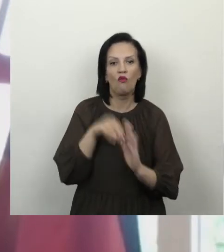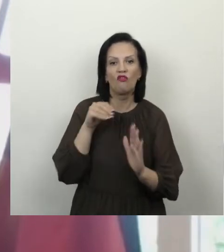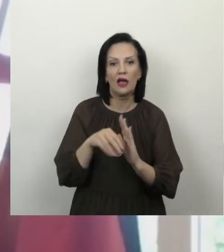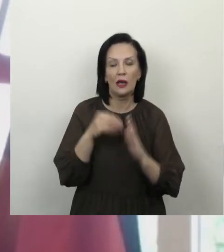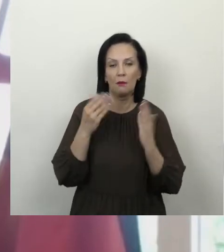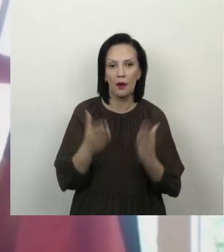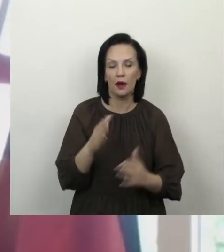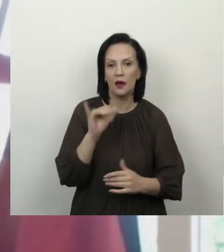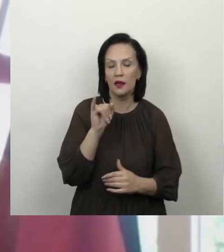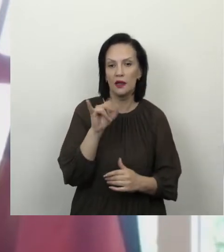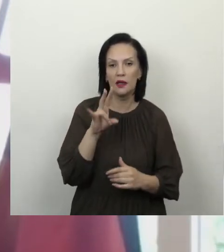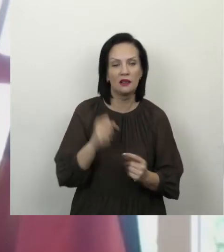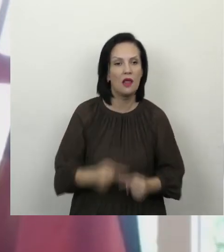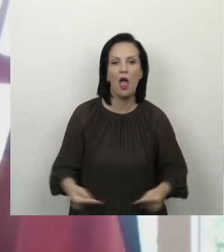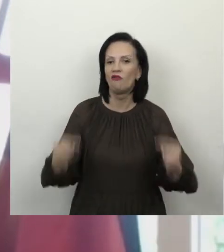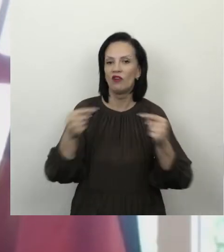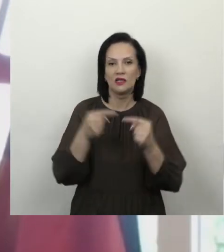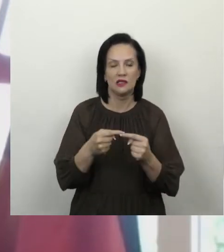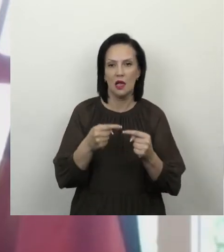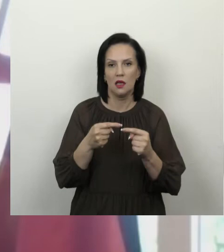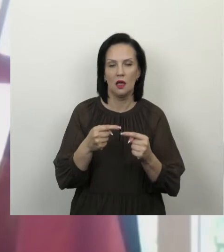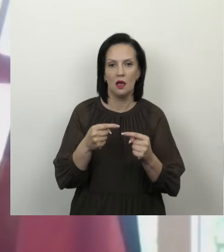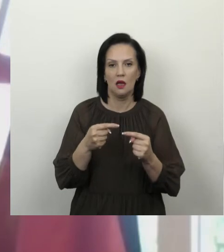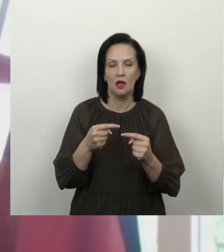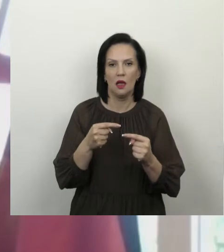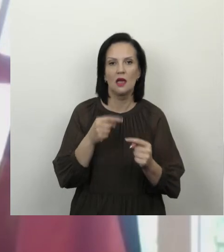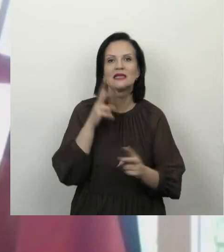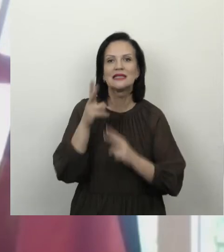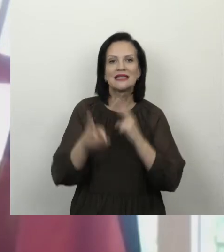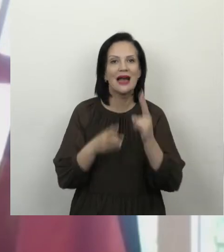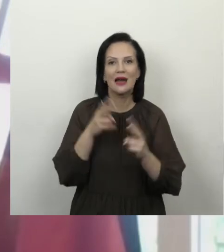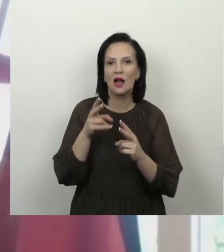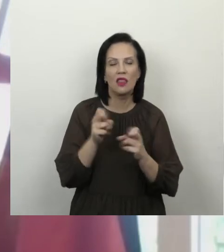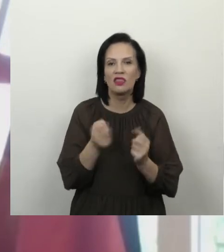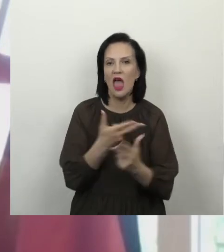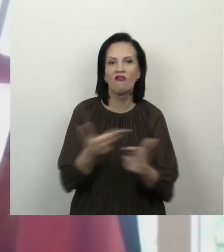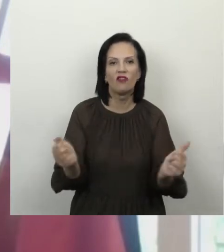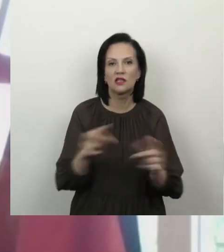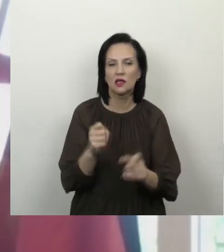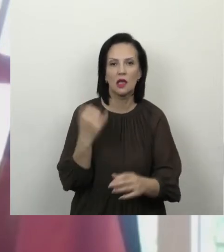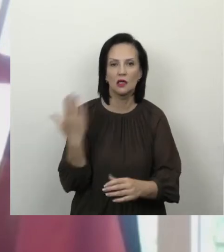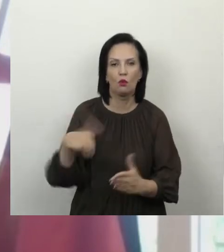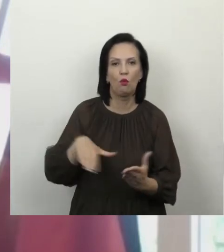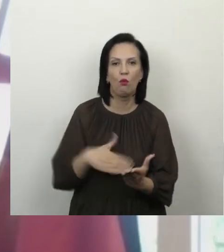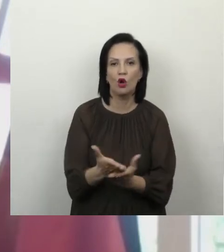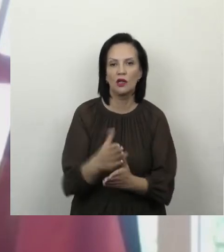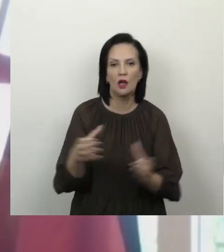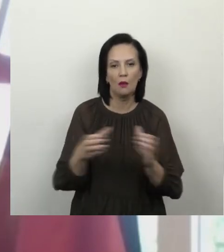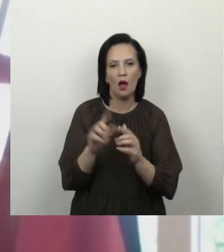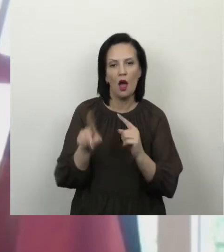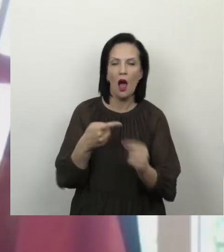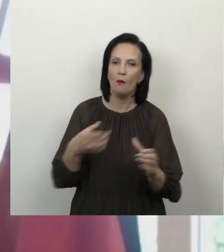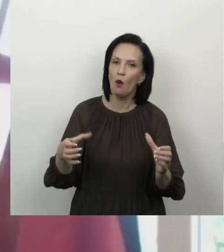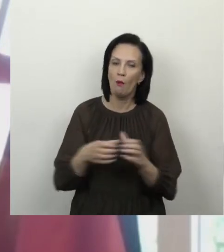non-recognition complaint from a political party or a party entitled to an election proposal.